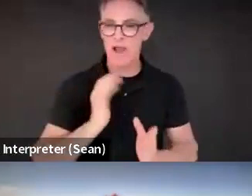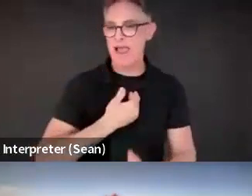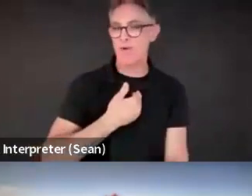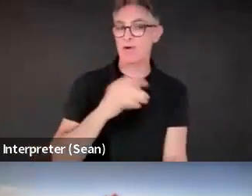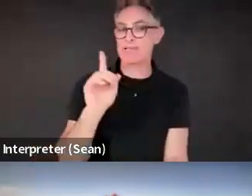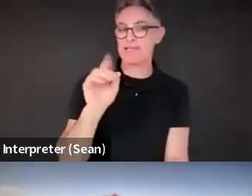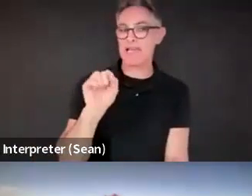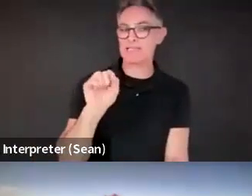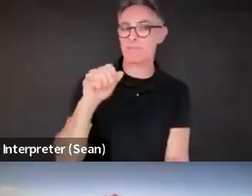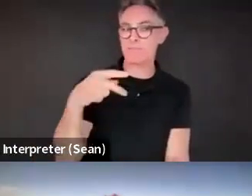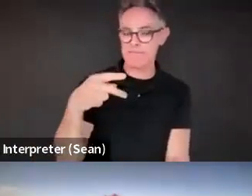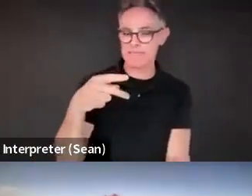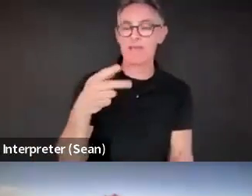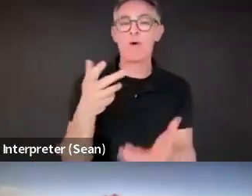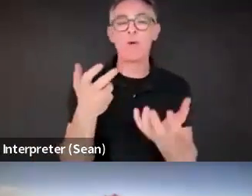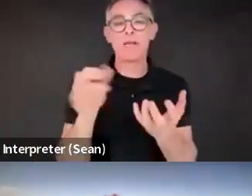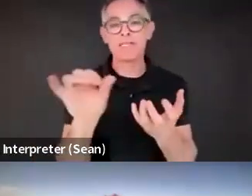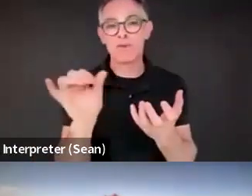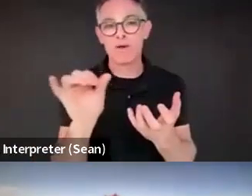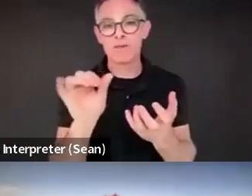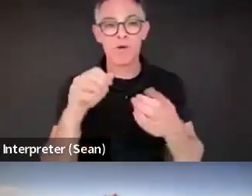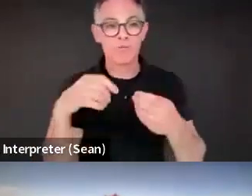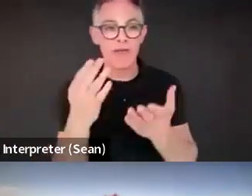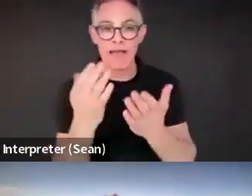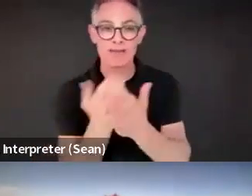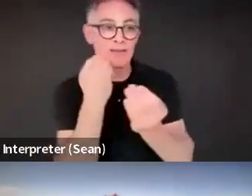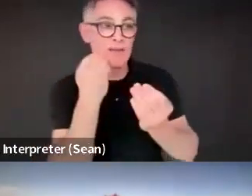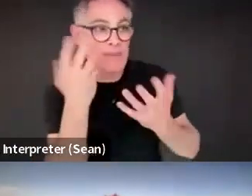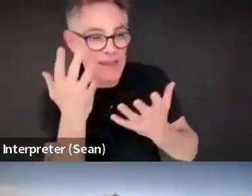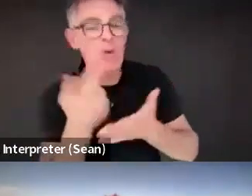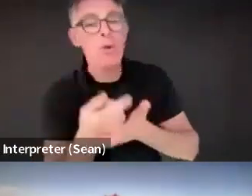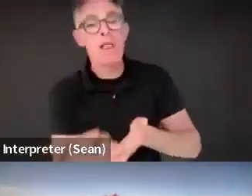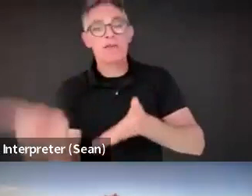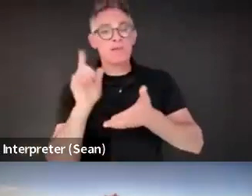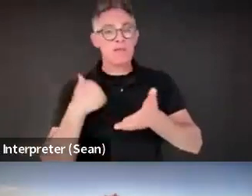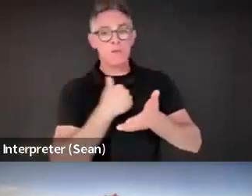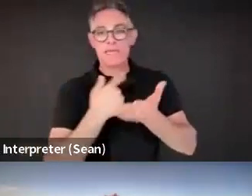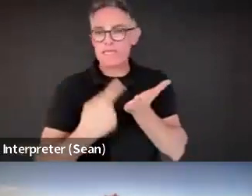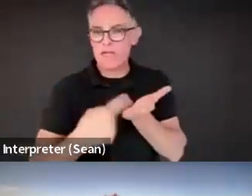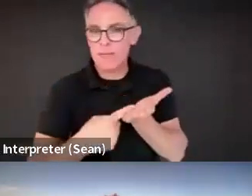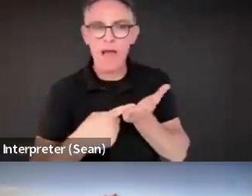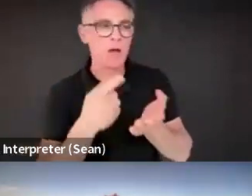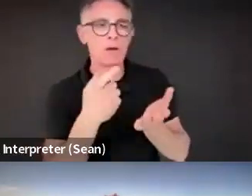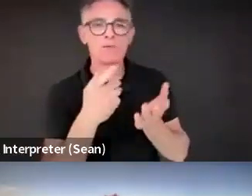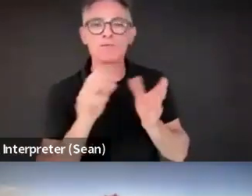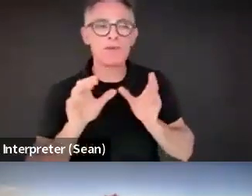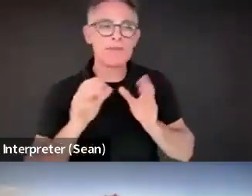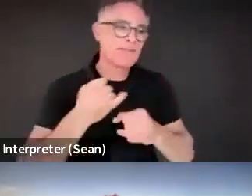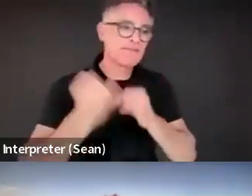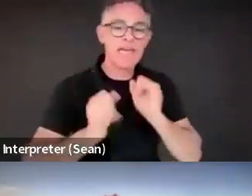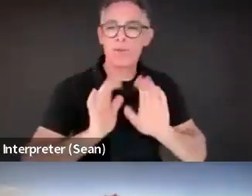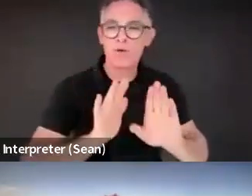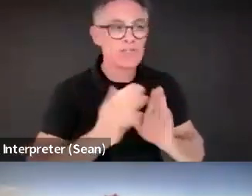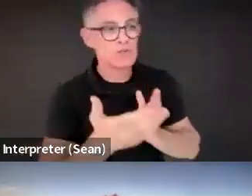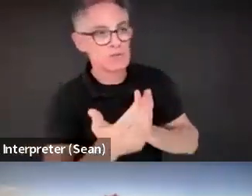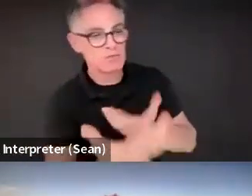And then I wanted to also just give everyone an update. So we talked a little bit last week about really making that final push to get our DSPs on